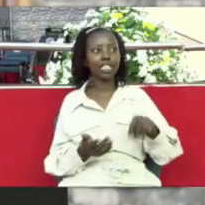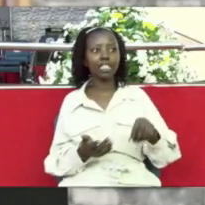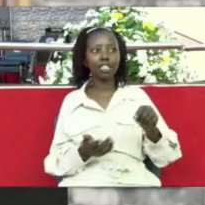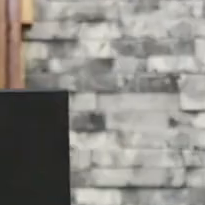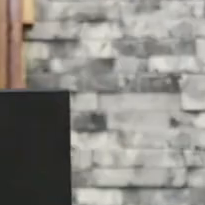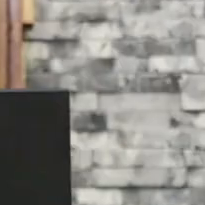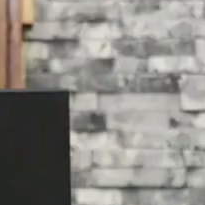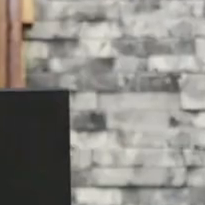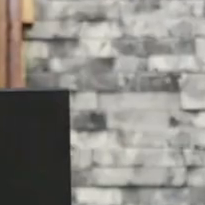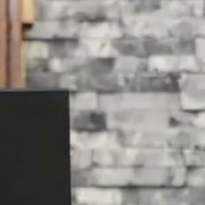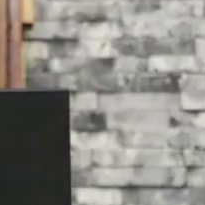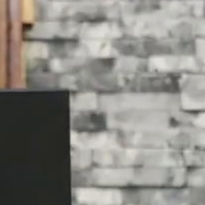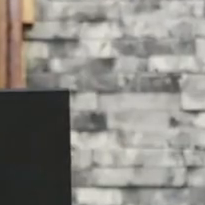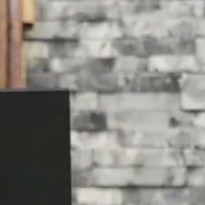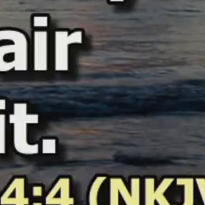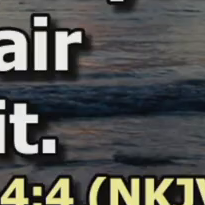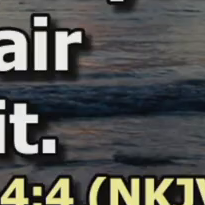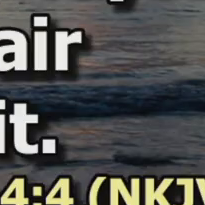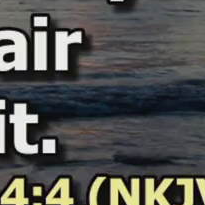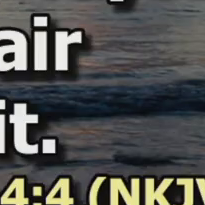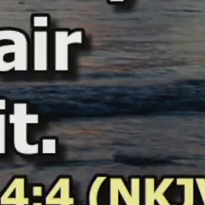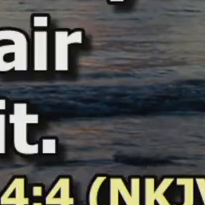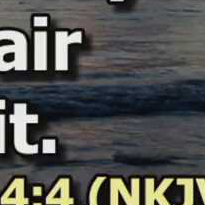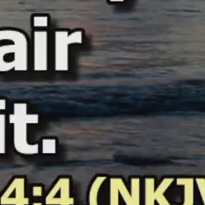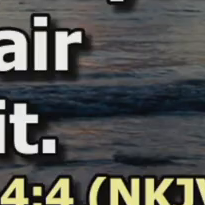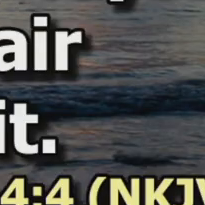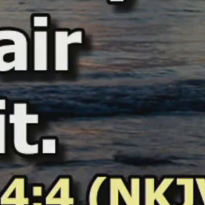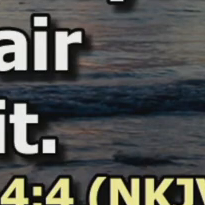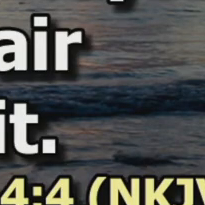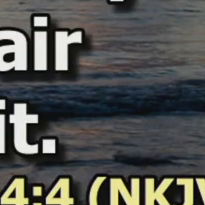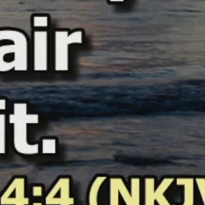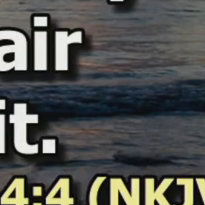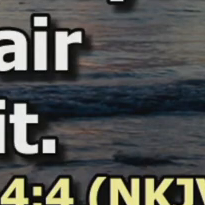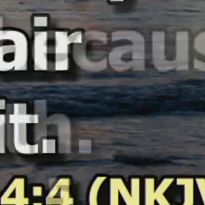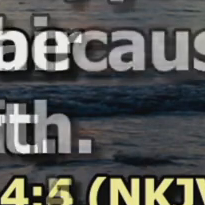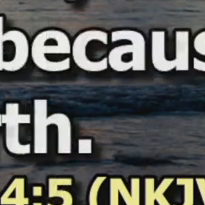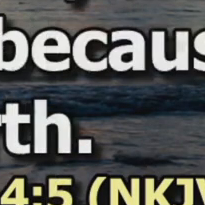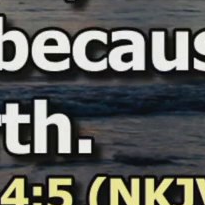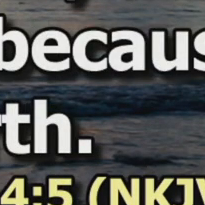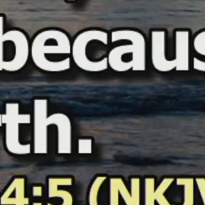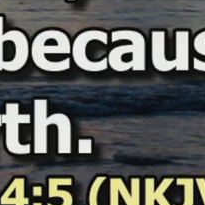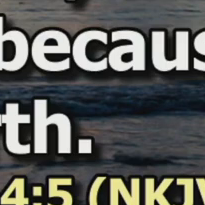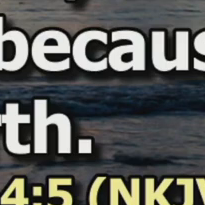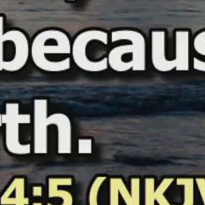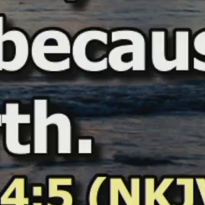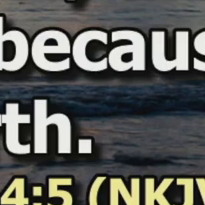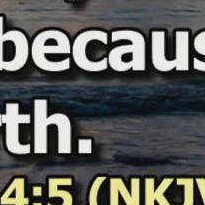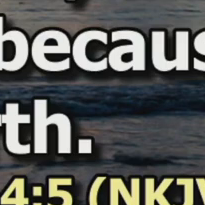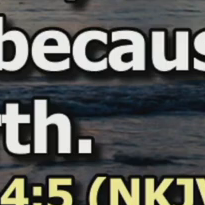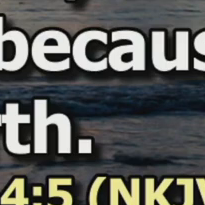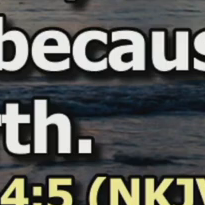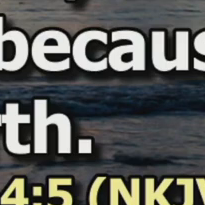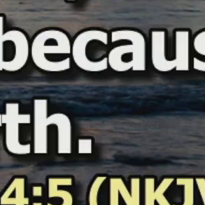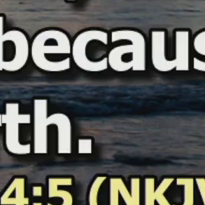wayside or on the road, and the birds came of the air and came and devoured it. And some fell on the stony ground where it did not have